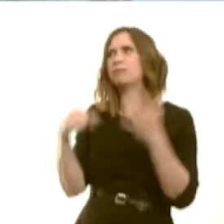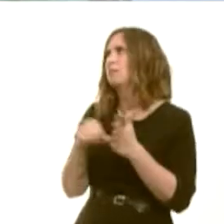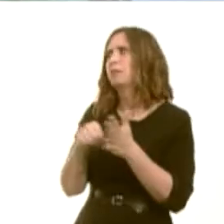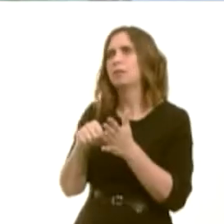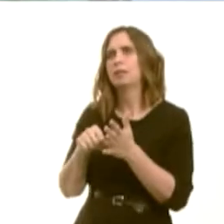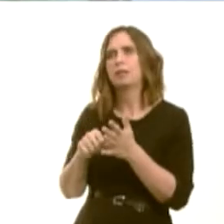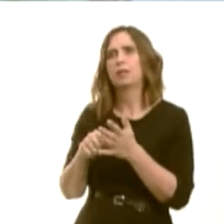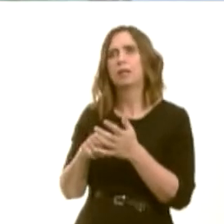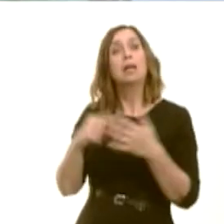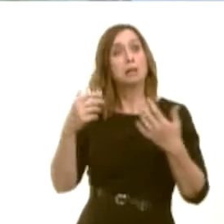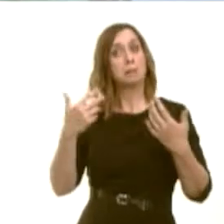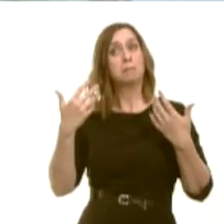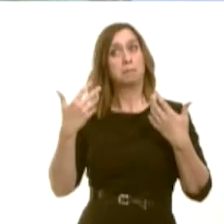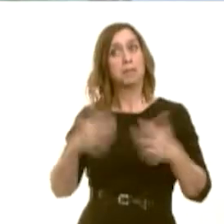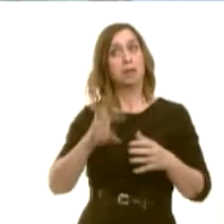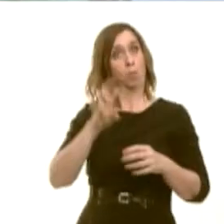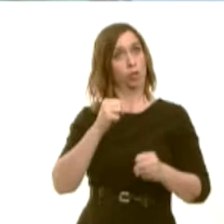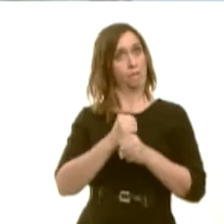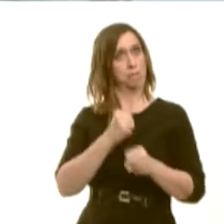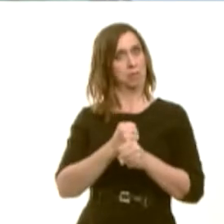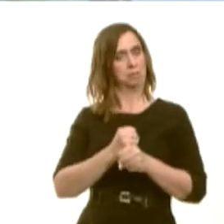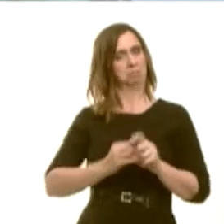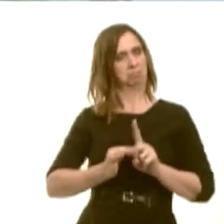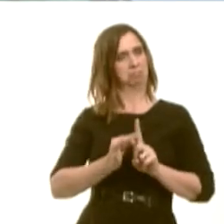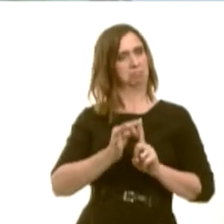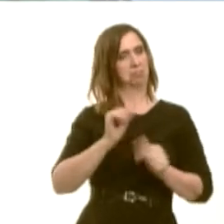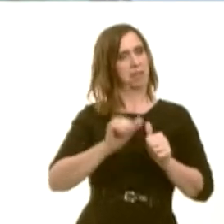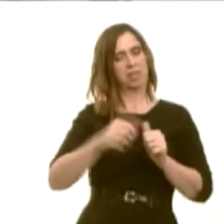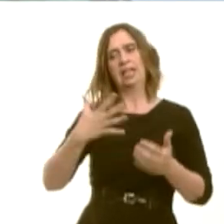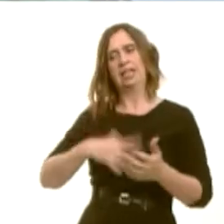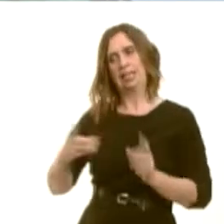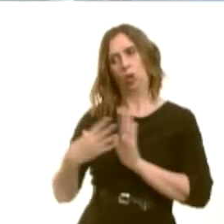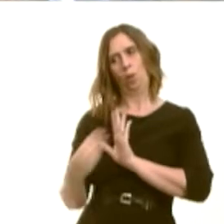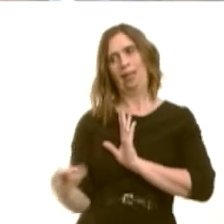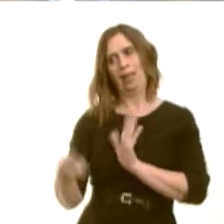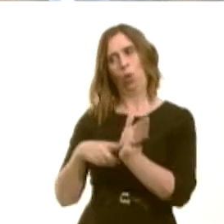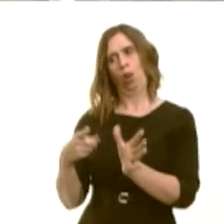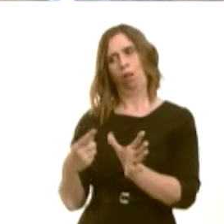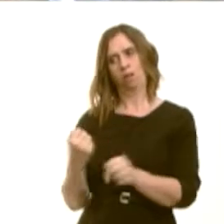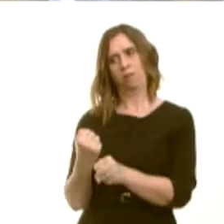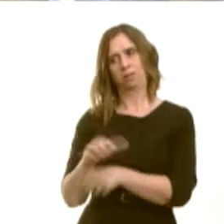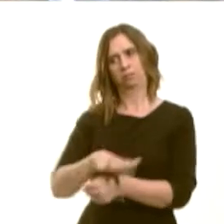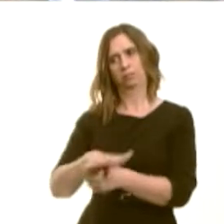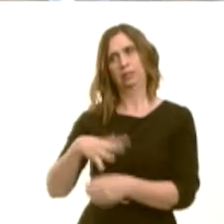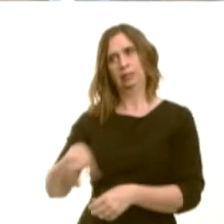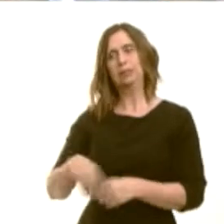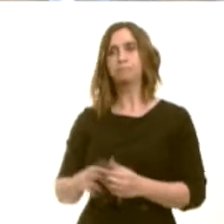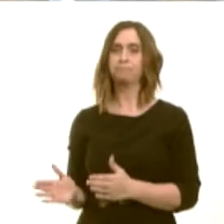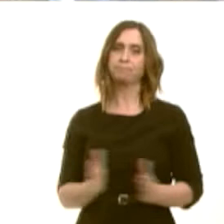course, great improvements being made as far as Welsh Government are concerned. We would expect local authorities to follow that good example. Question 4, Clear